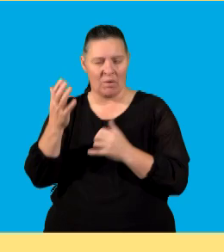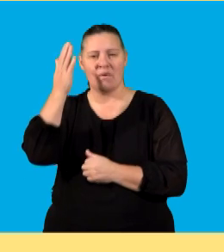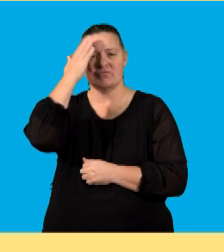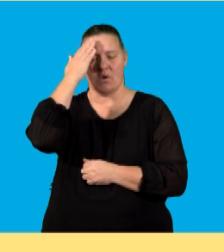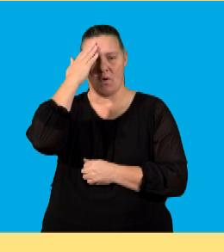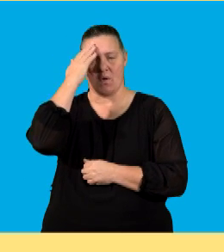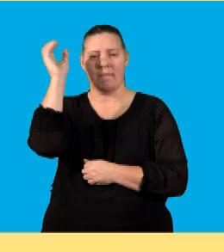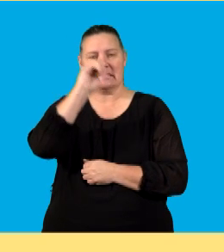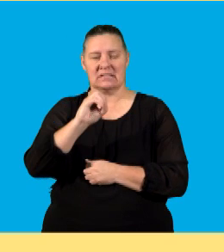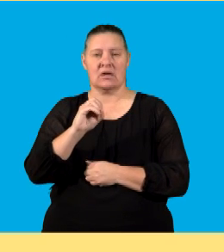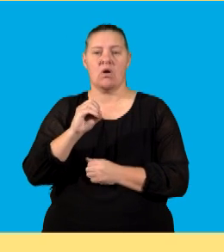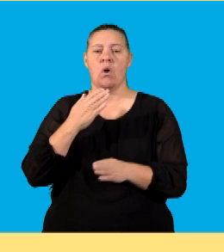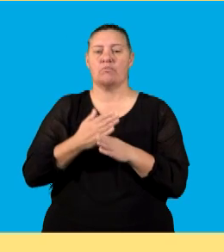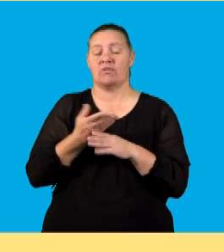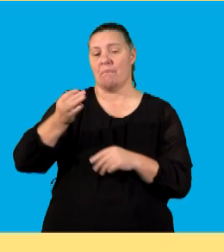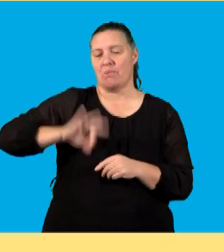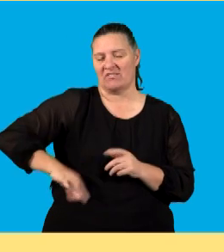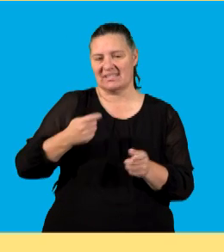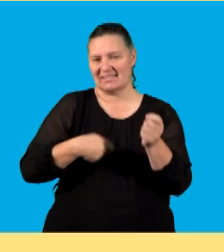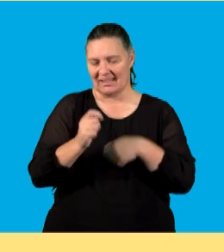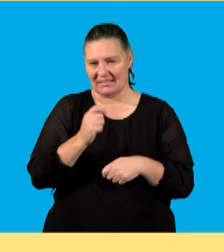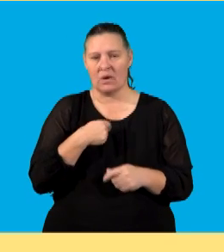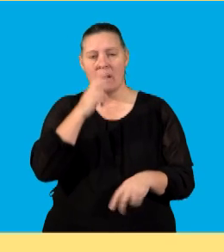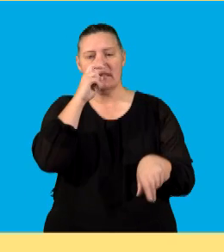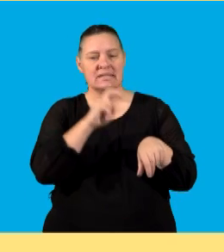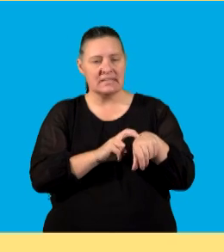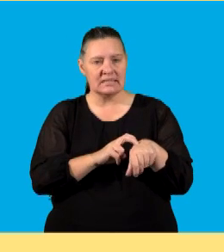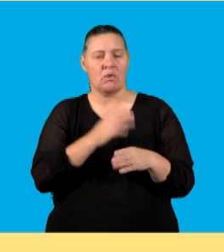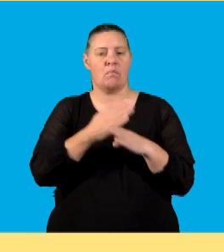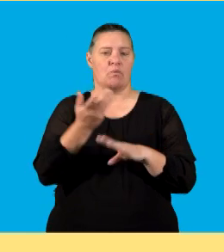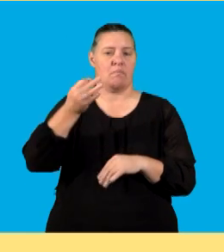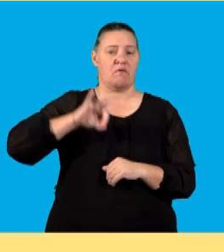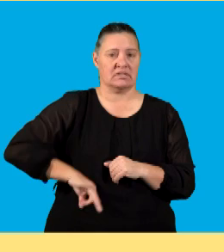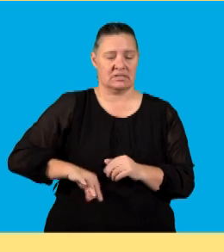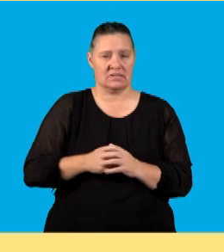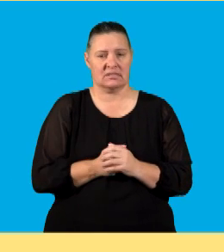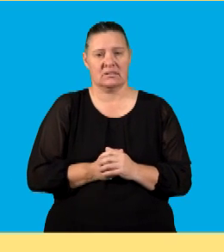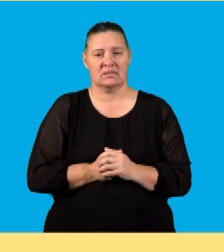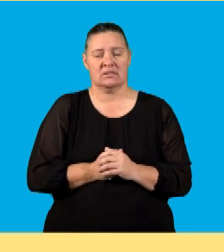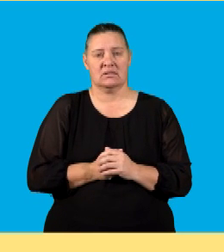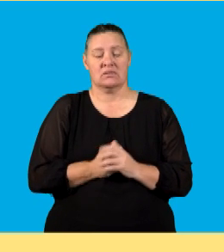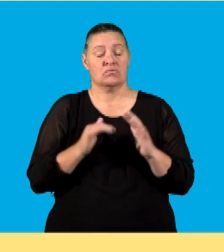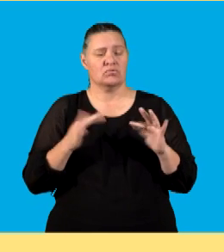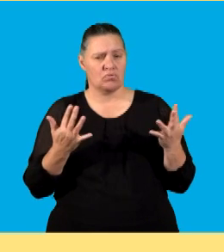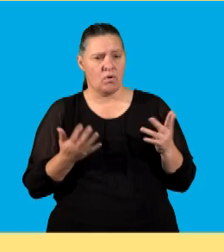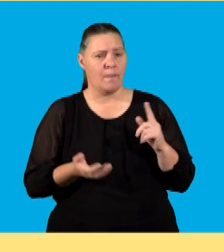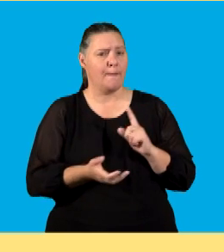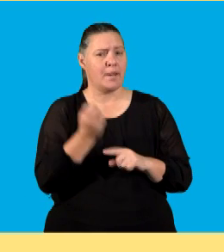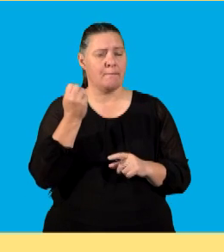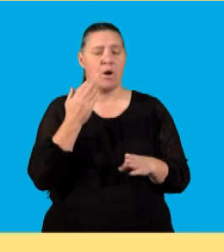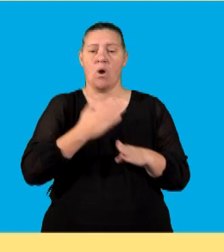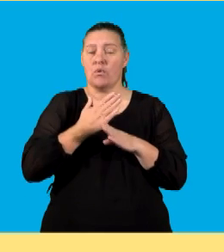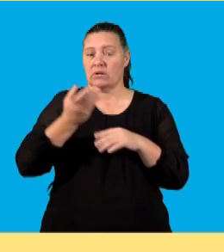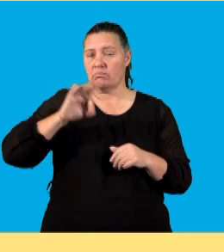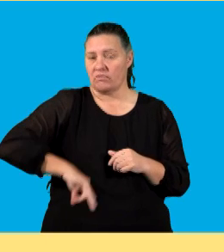percentage operating profit on sales. I need my operating profit, all right? So if I'm to take